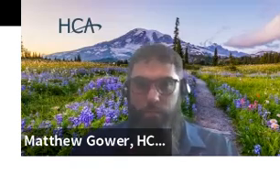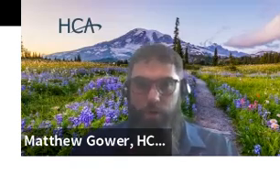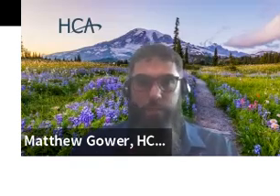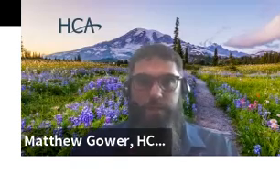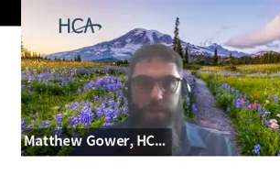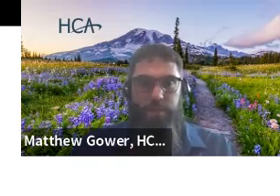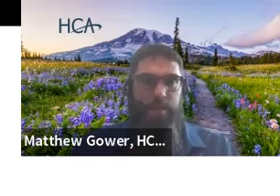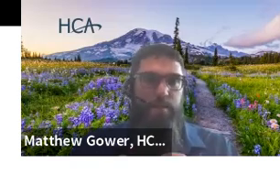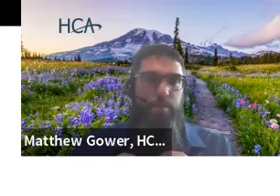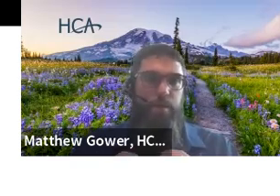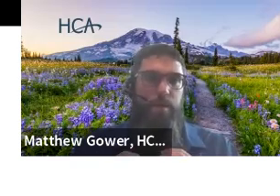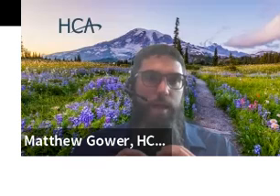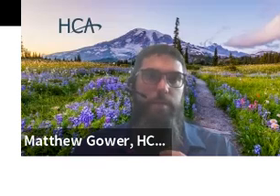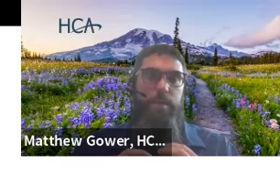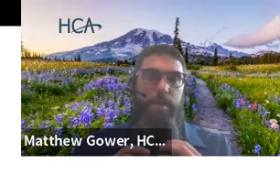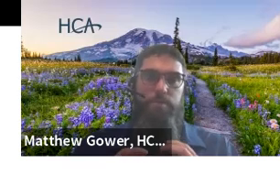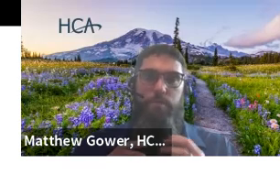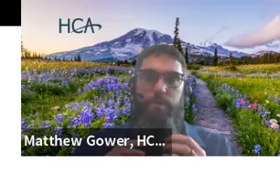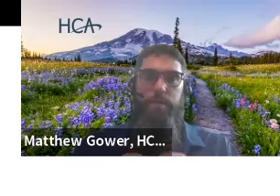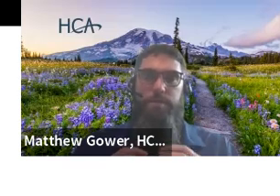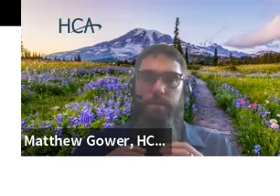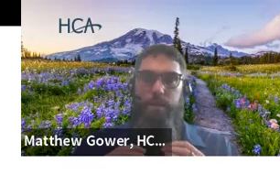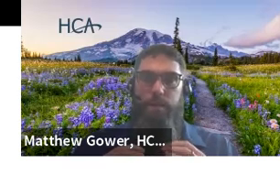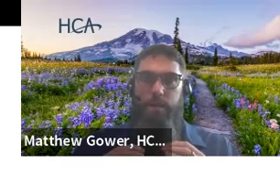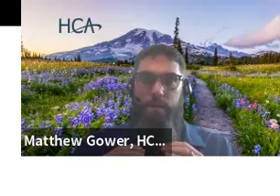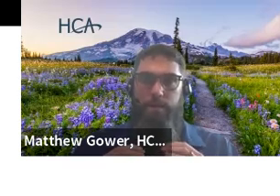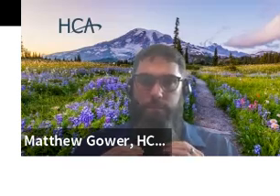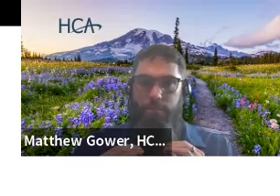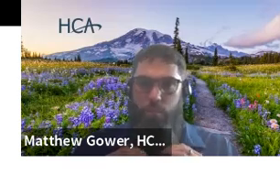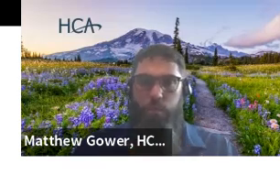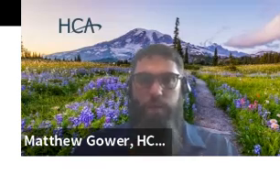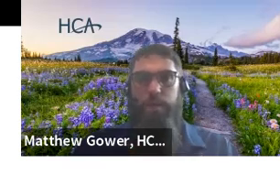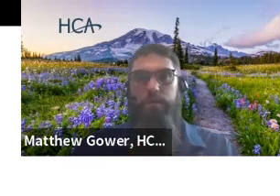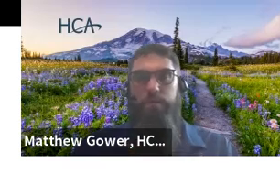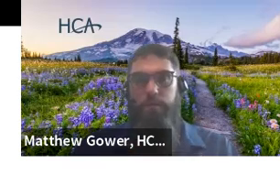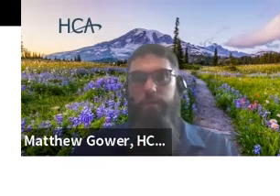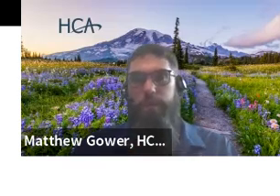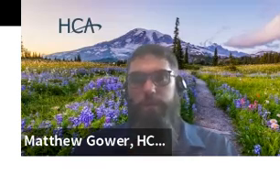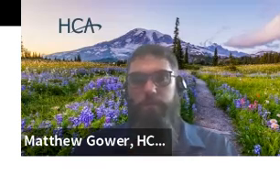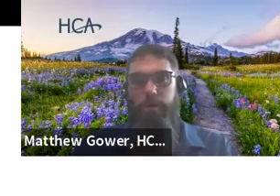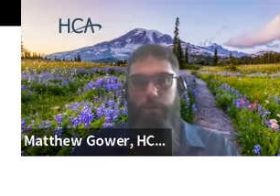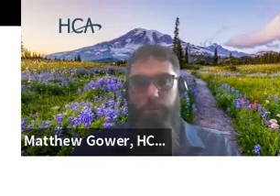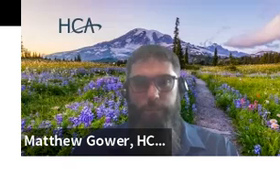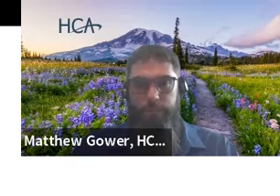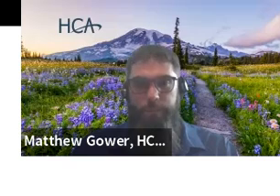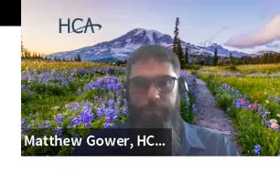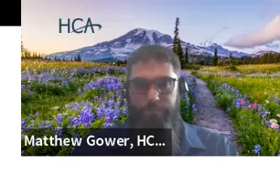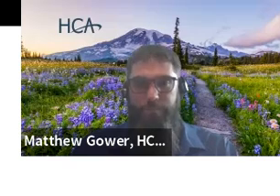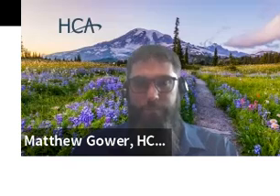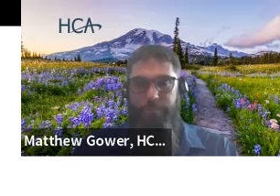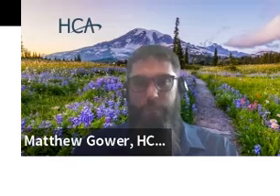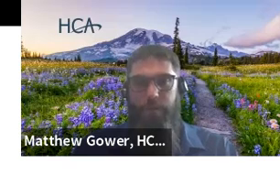necessarily working by team, but the idea of working how many actual bodies will we need to make this work.